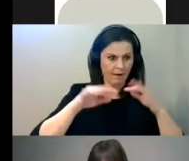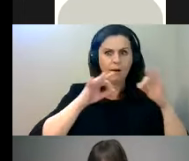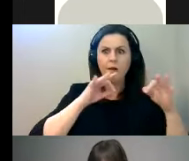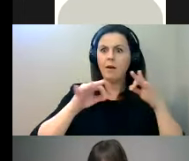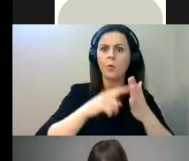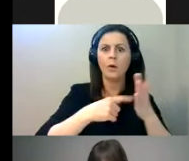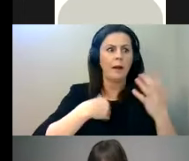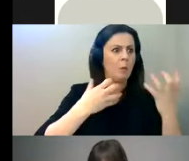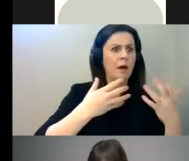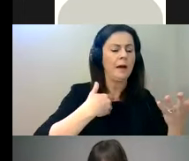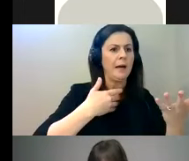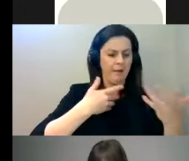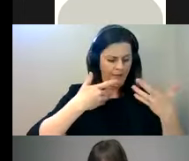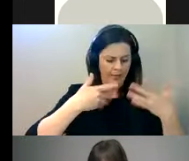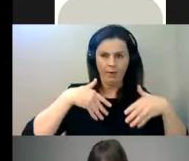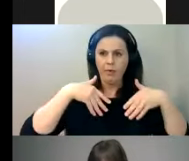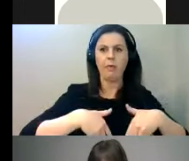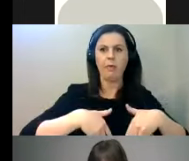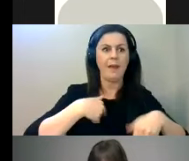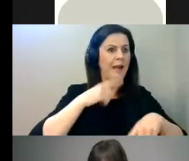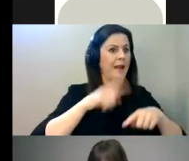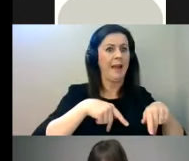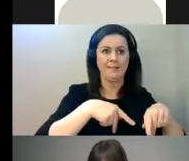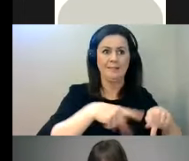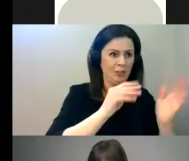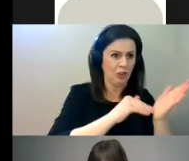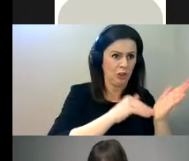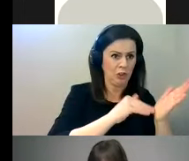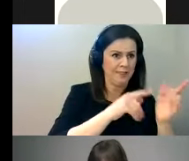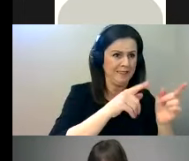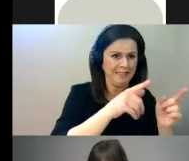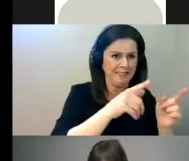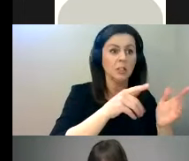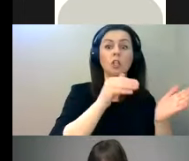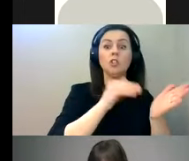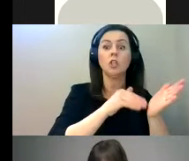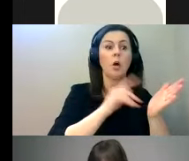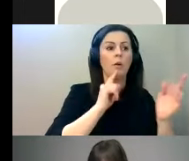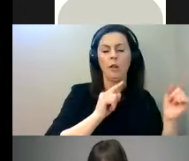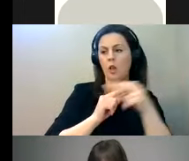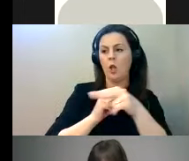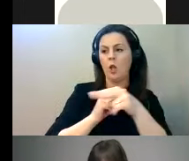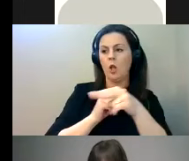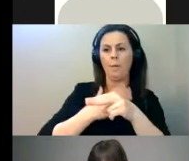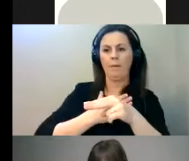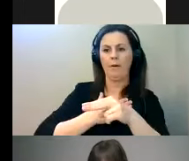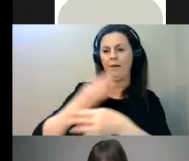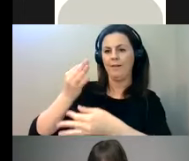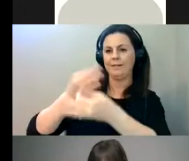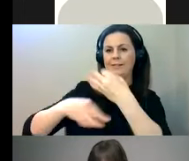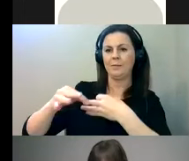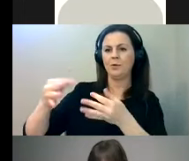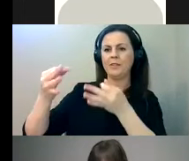a doctor or consent to a doctor, the doctor would be looking for your substitute decision maker, which could be